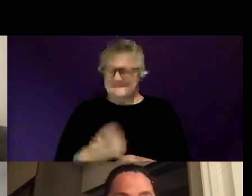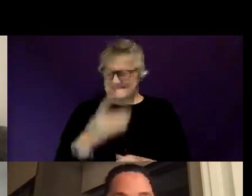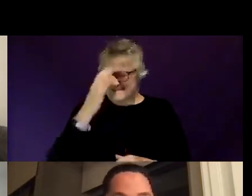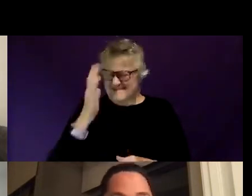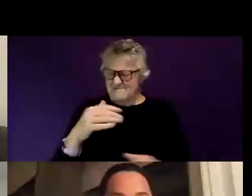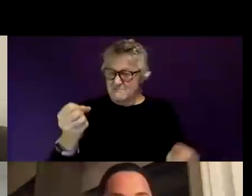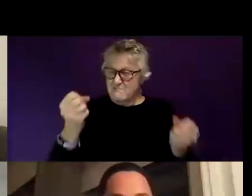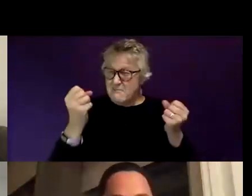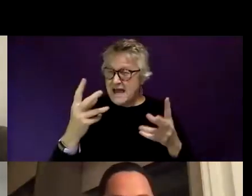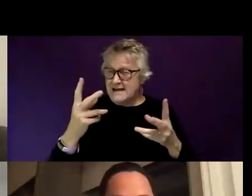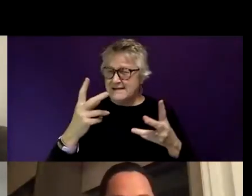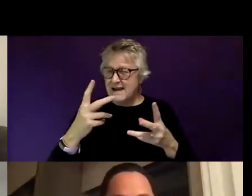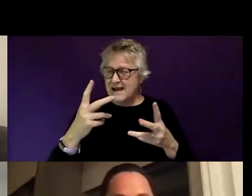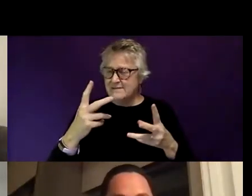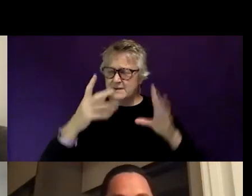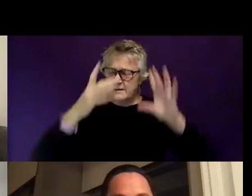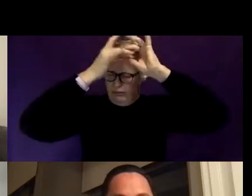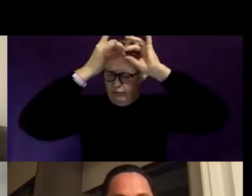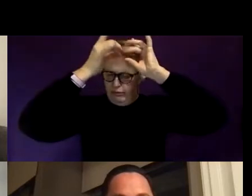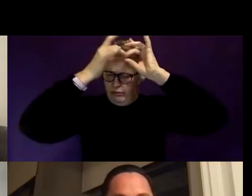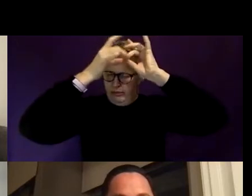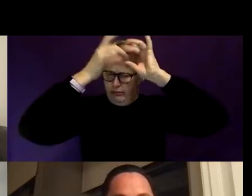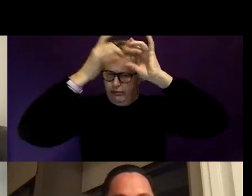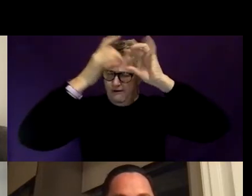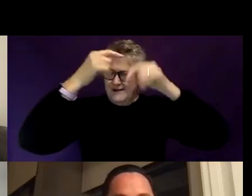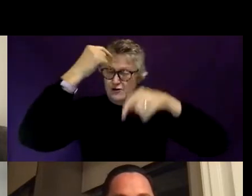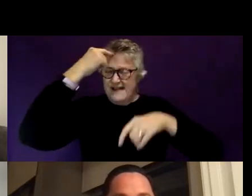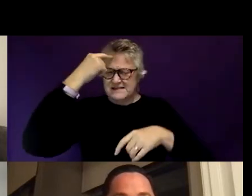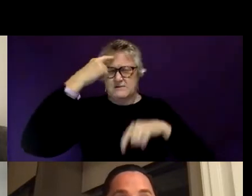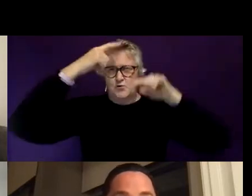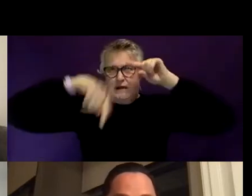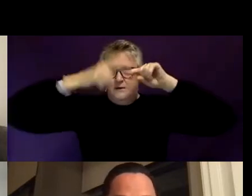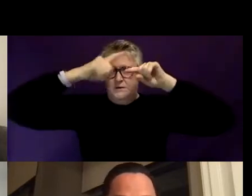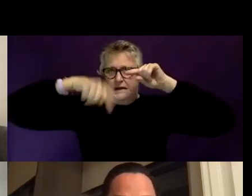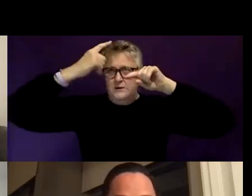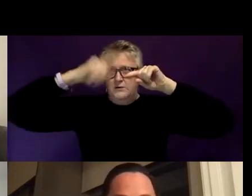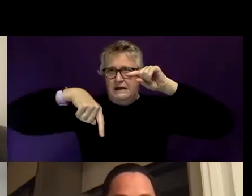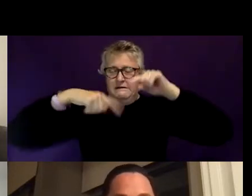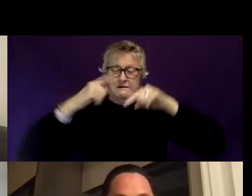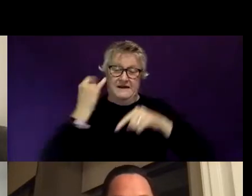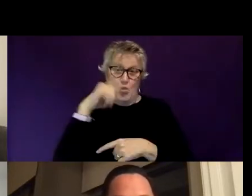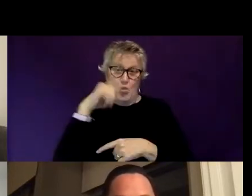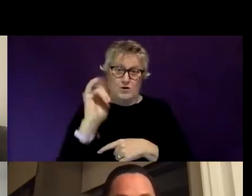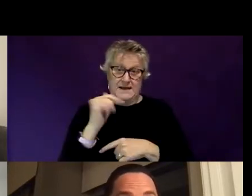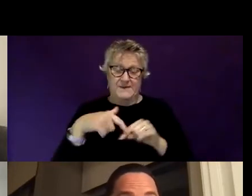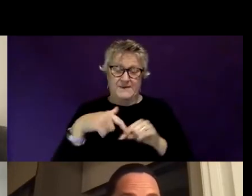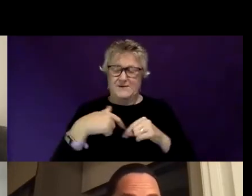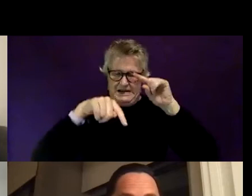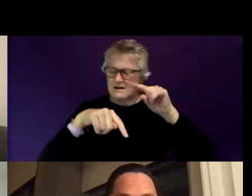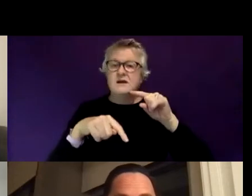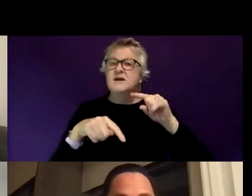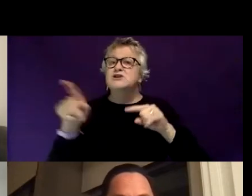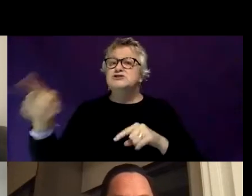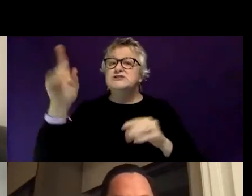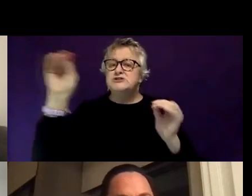people like us can't serve in these offices, and know that you can. I was fortunate to have people like Susan